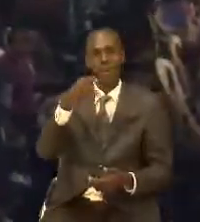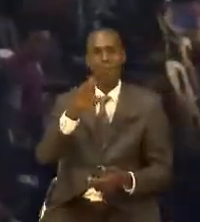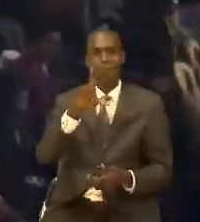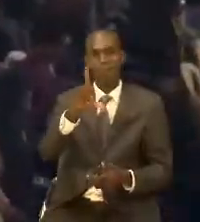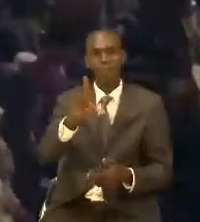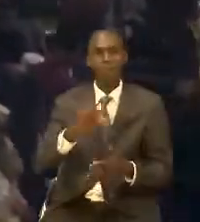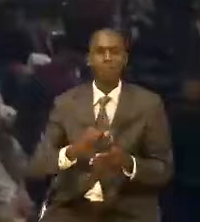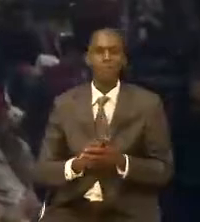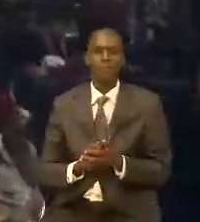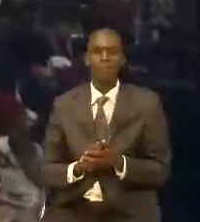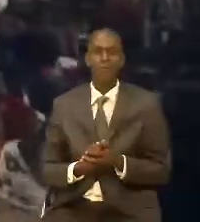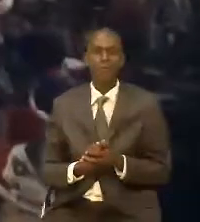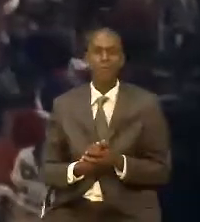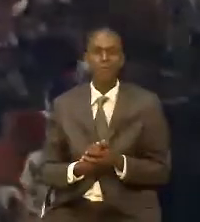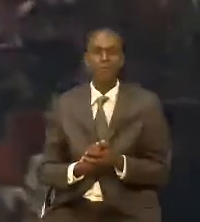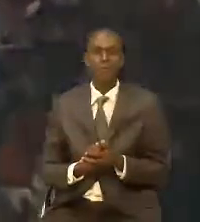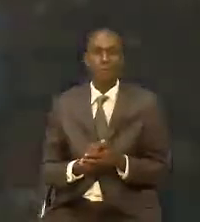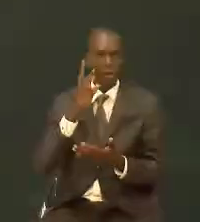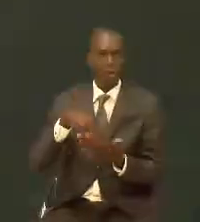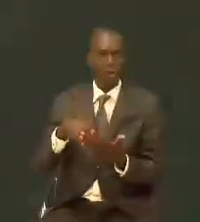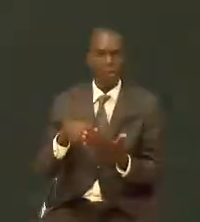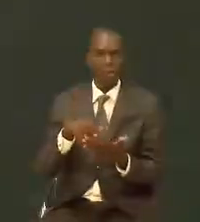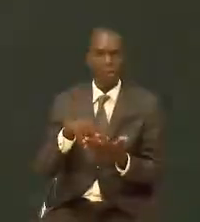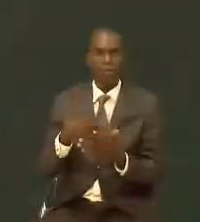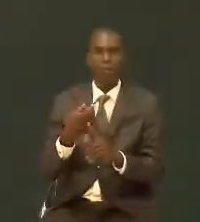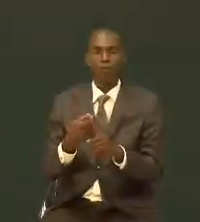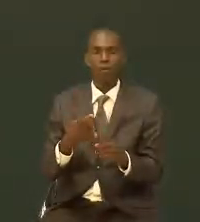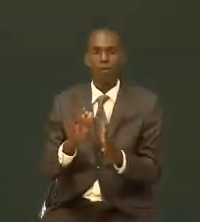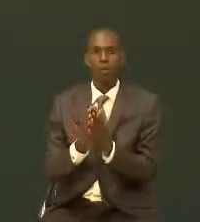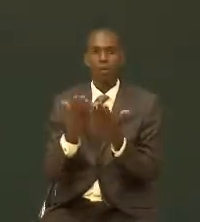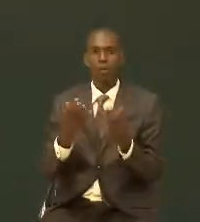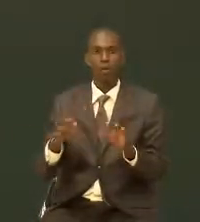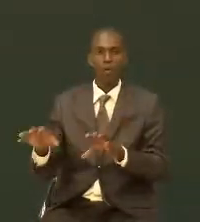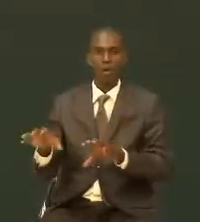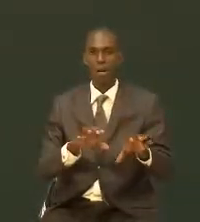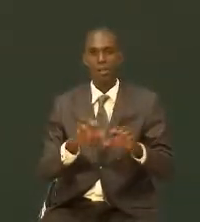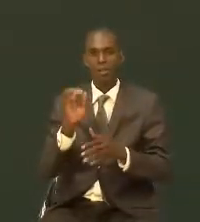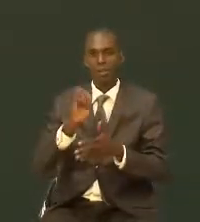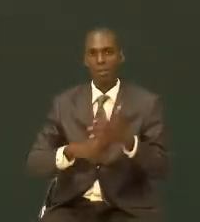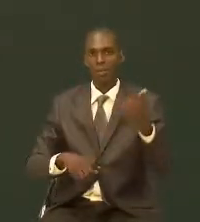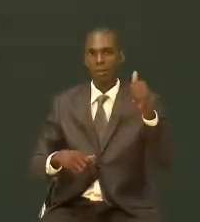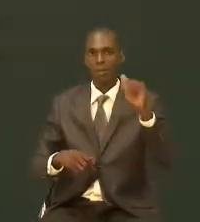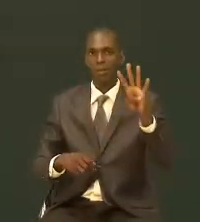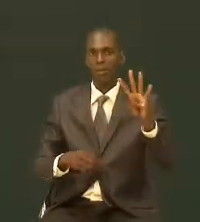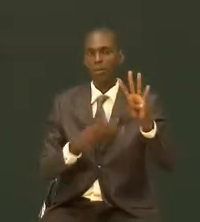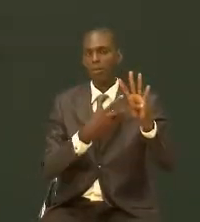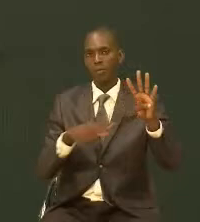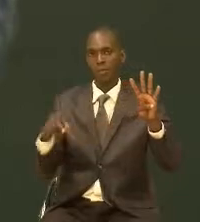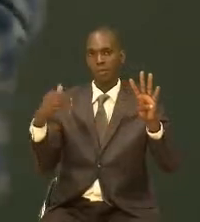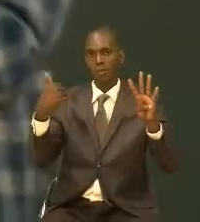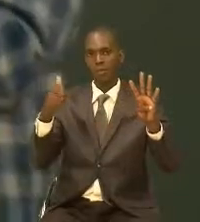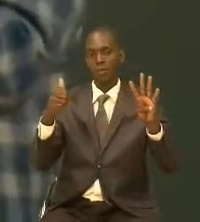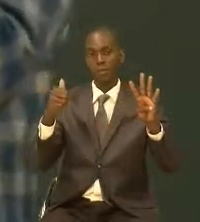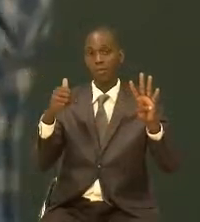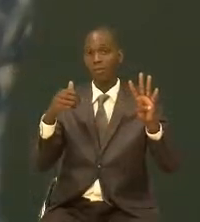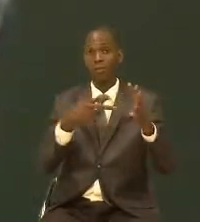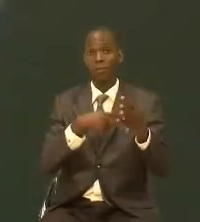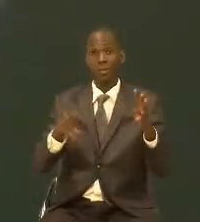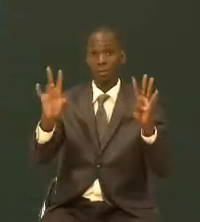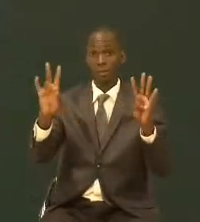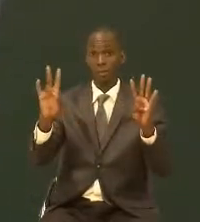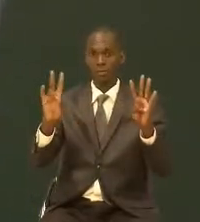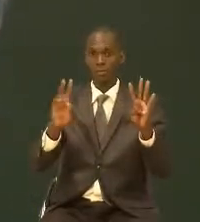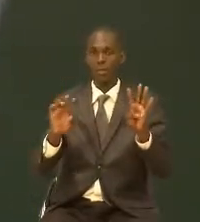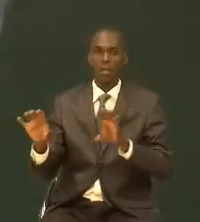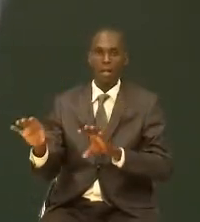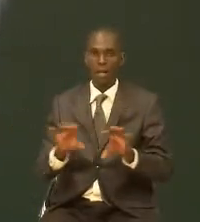i'm reading to you from acts chapter 14 and we're looking at verse 7 it says in acts